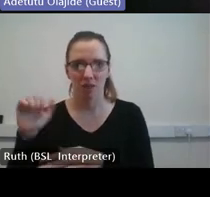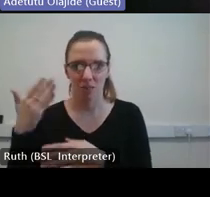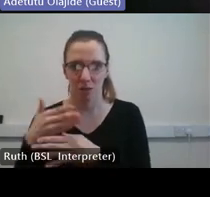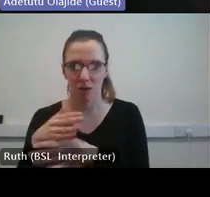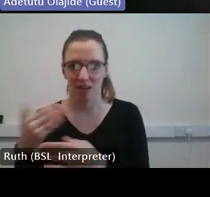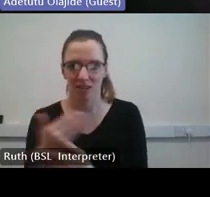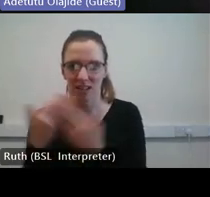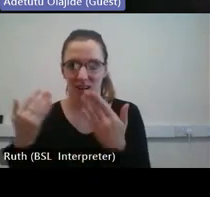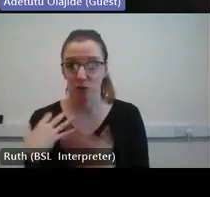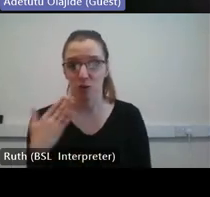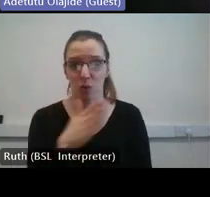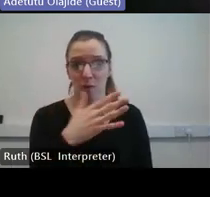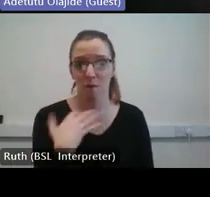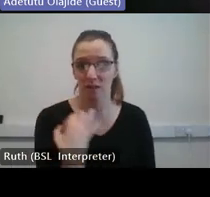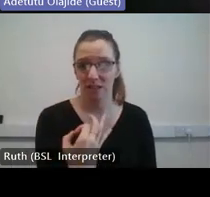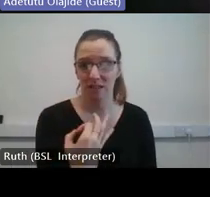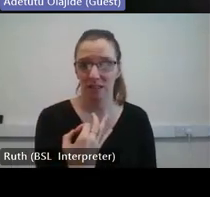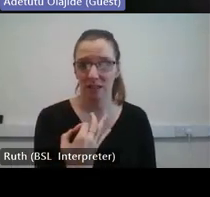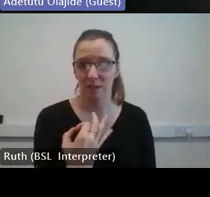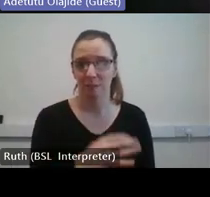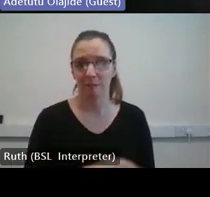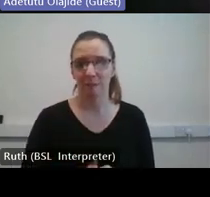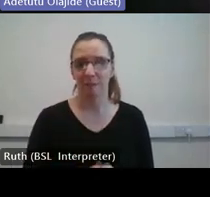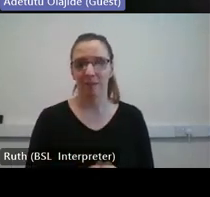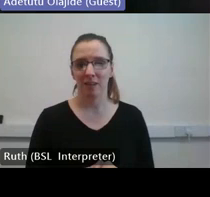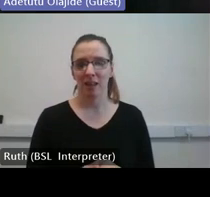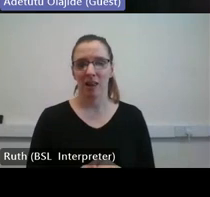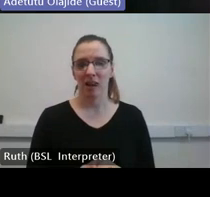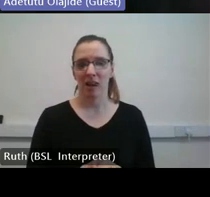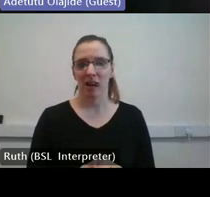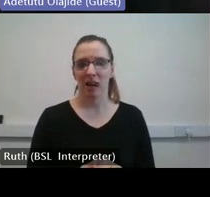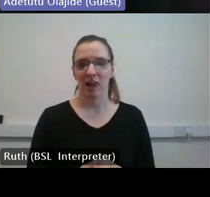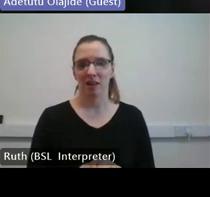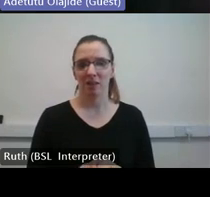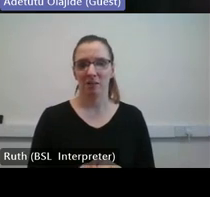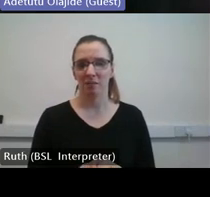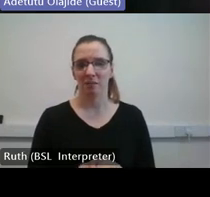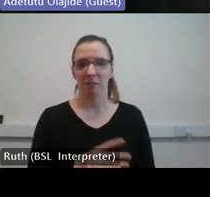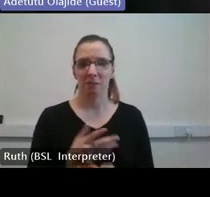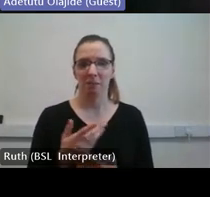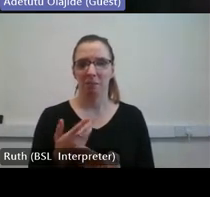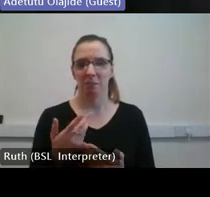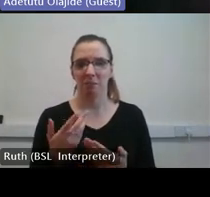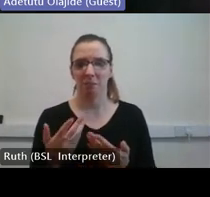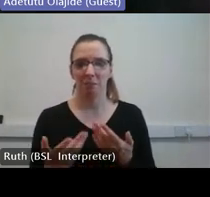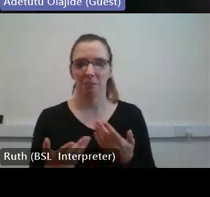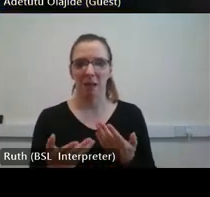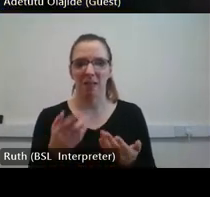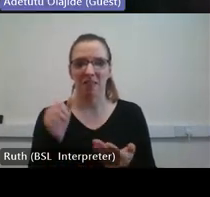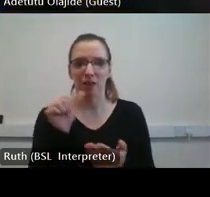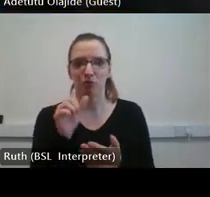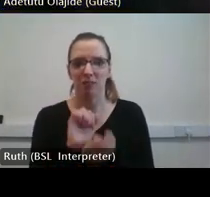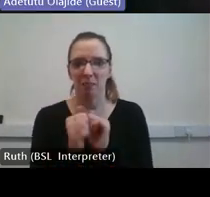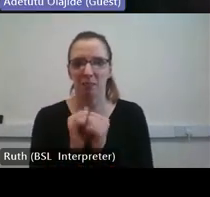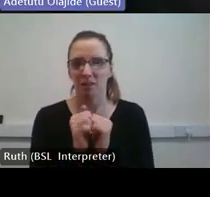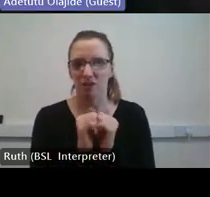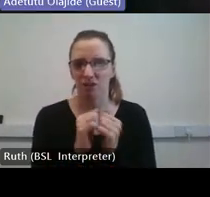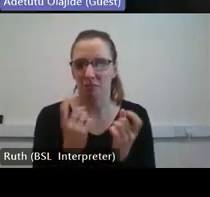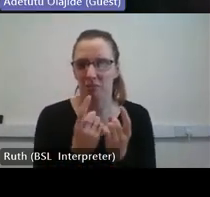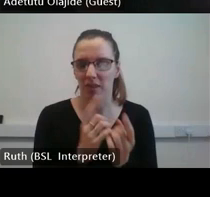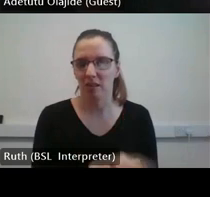to volunteering, then I guess maybe it's supposed to be like a partnership with the organization.